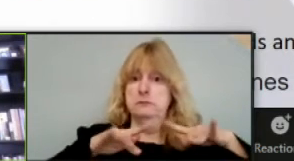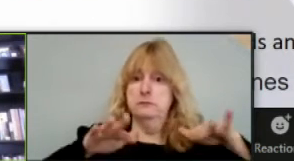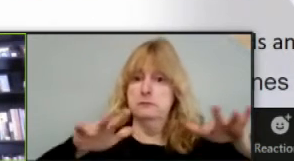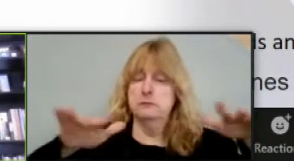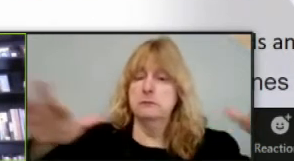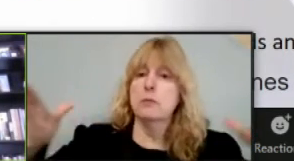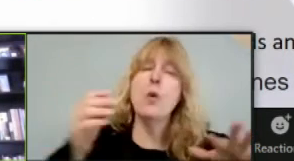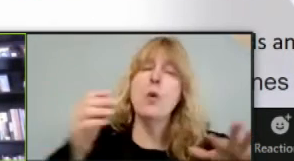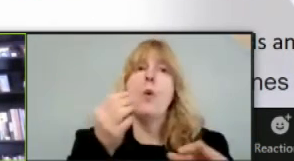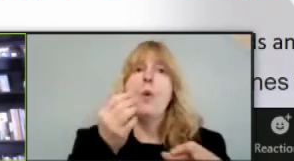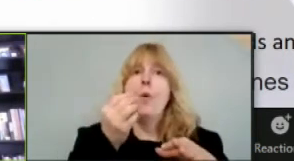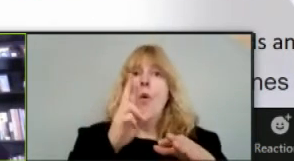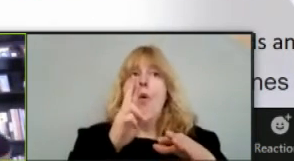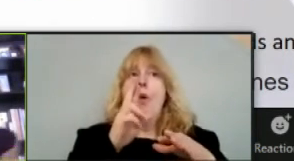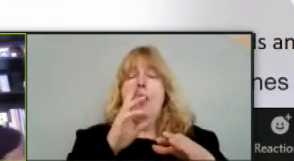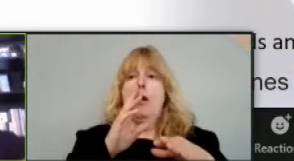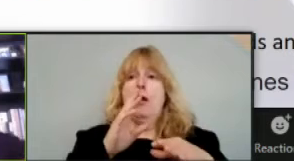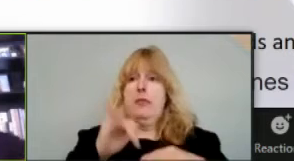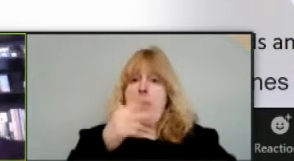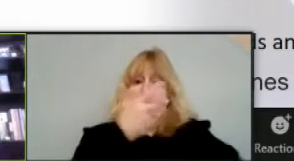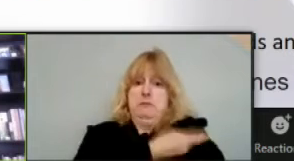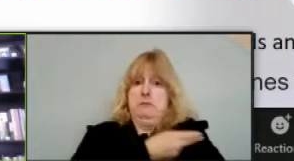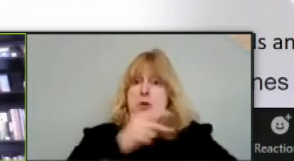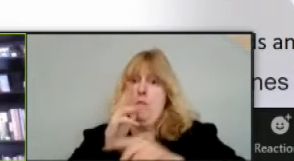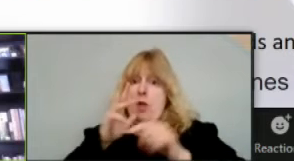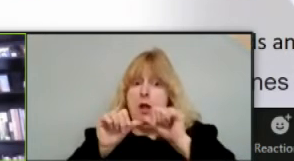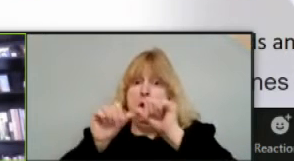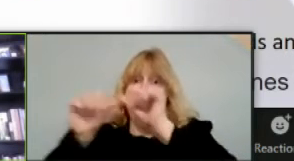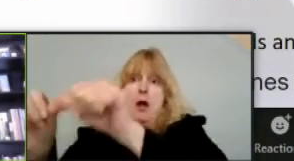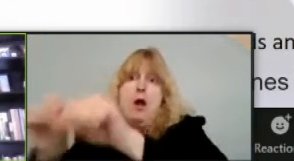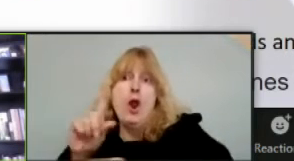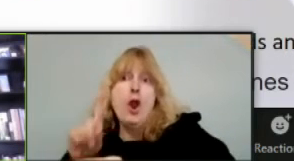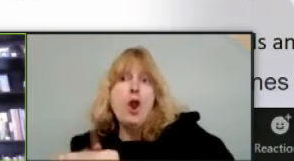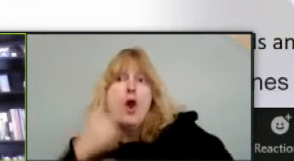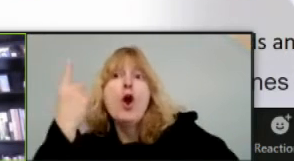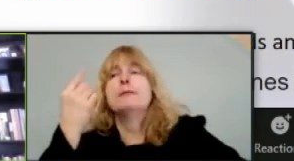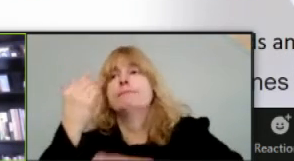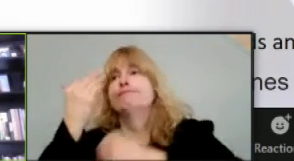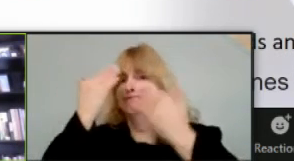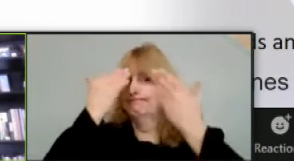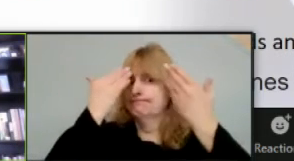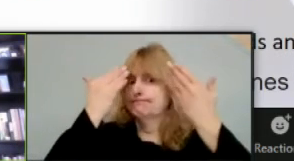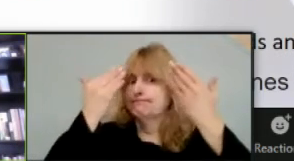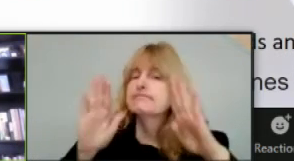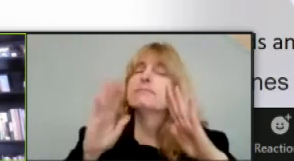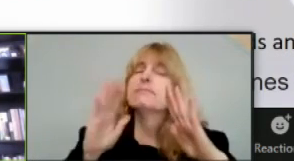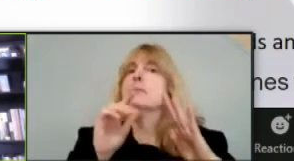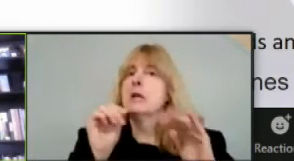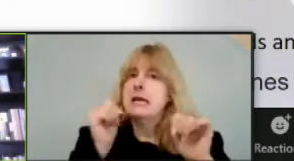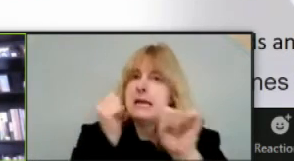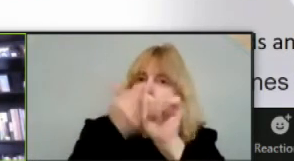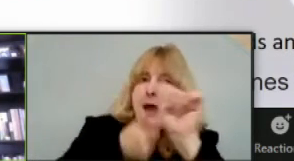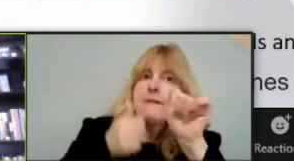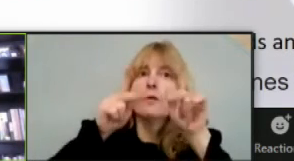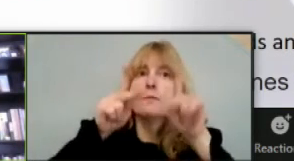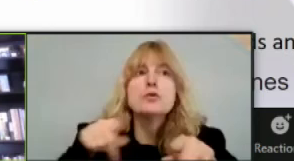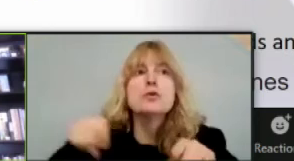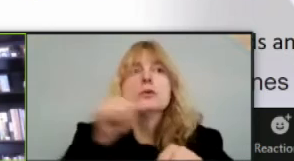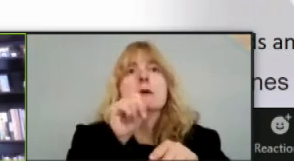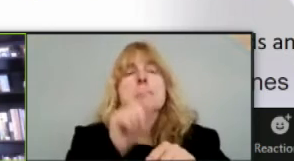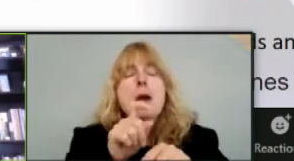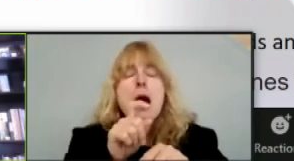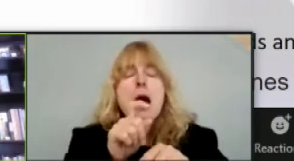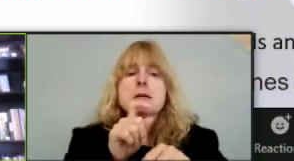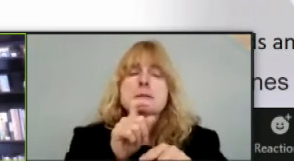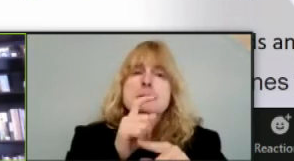so every person must remain diligent and vigilant. Every person must practice self-care. Every person must